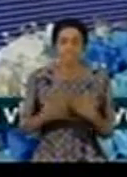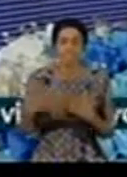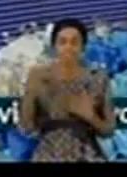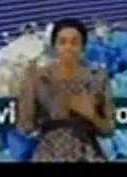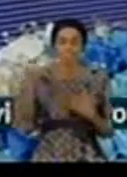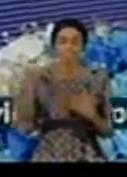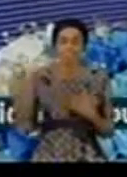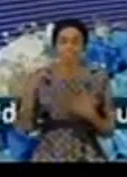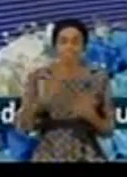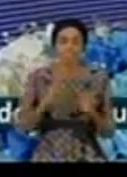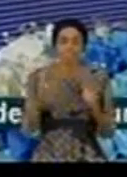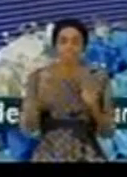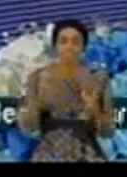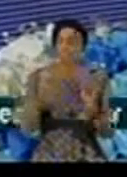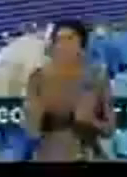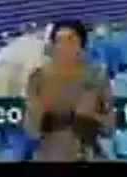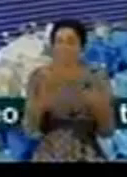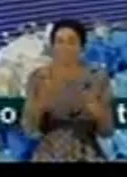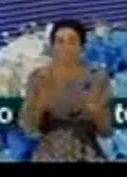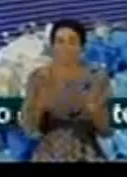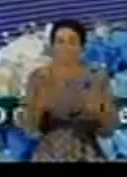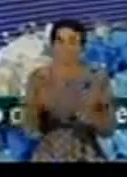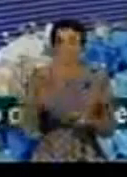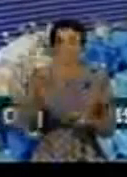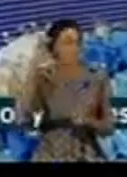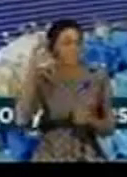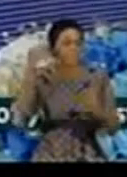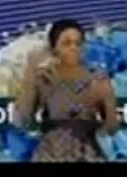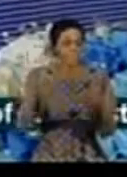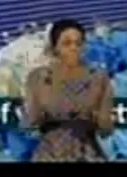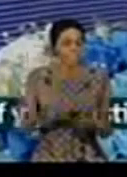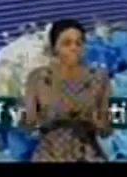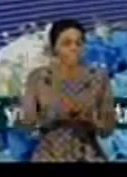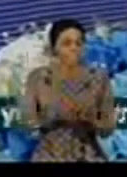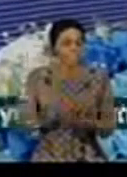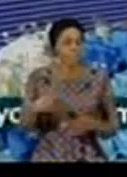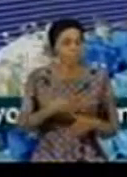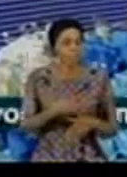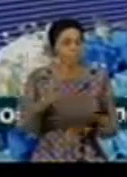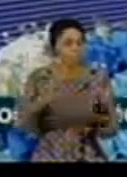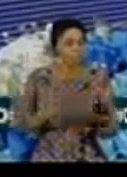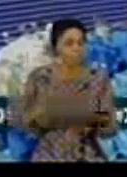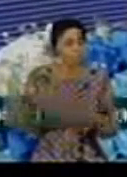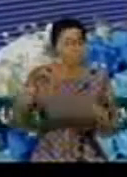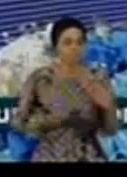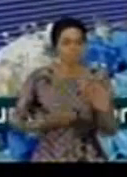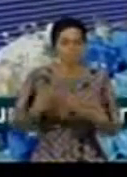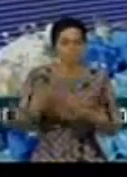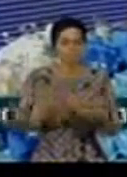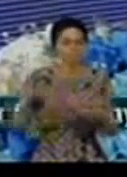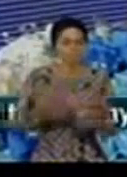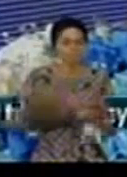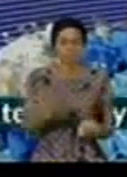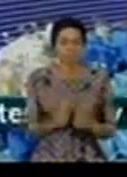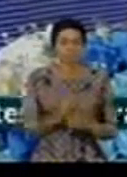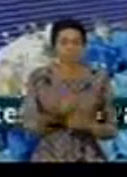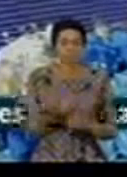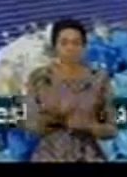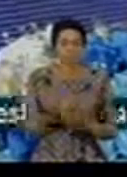of the striking testimony. Quickly, quickly, quickly.